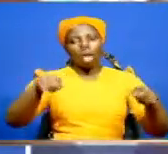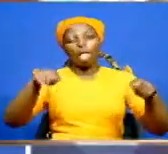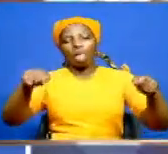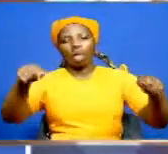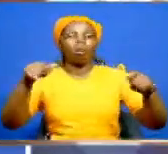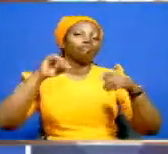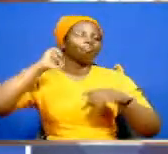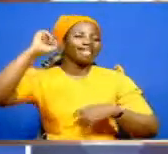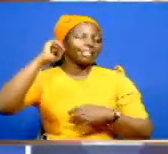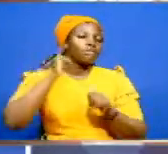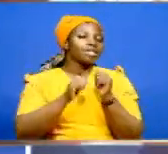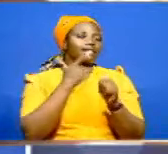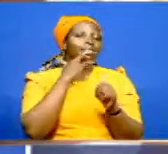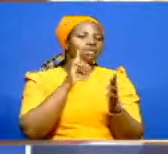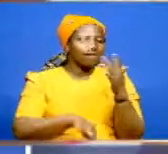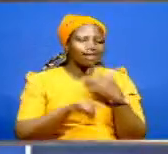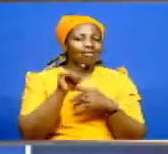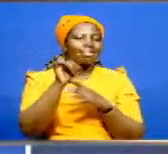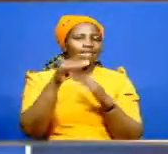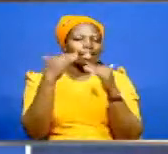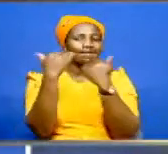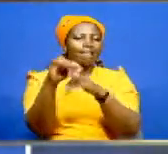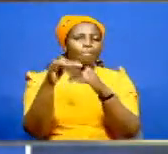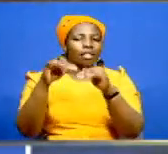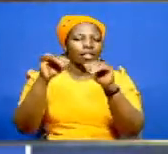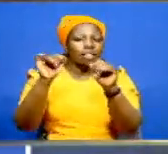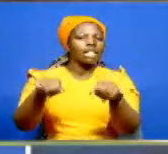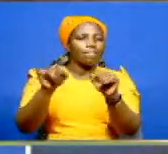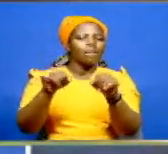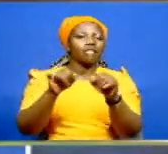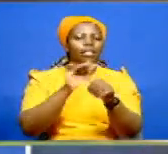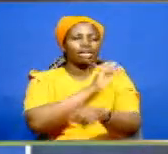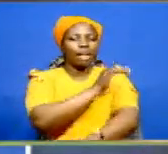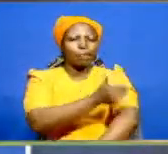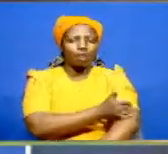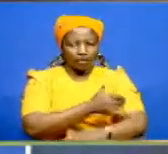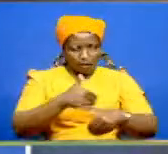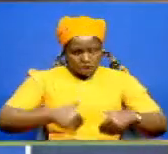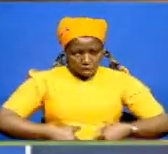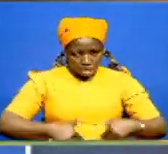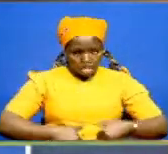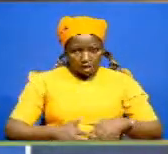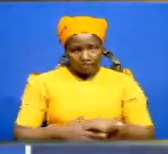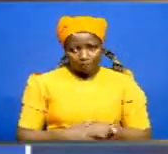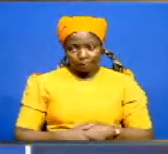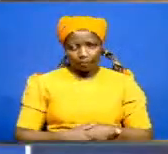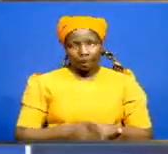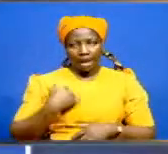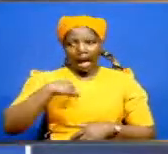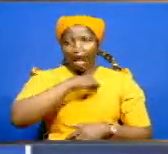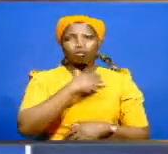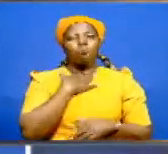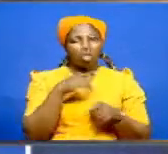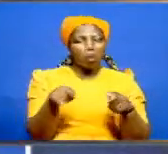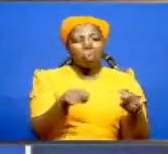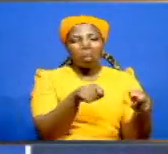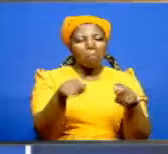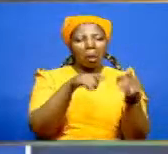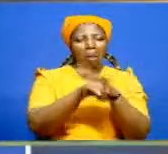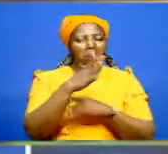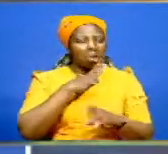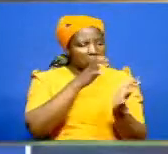say limits the potential of the youth. Sisi hatutaki wheelbarrow Ukambani. Sisi hatukusomesha watoto wetu